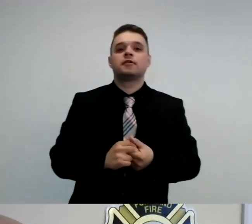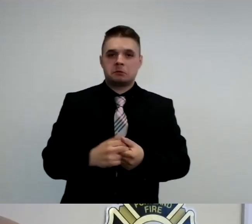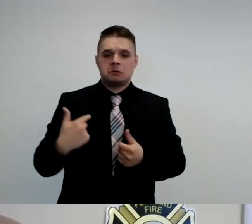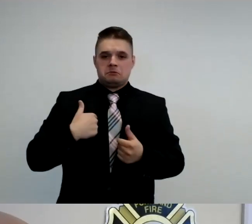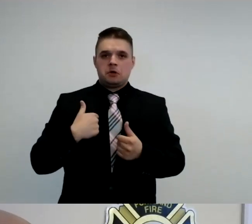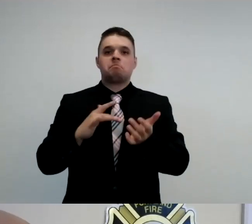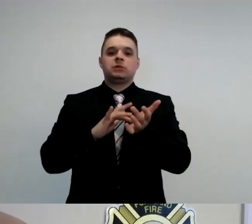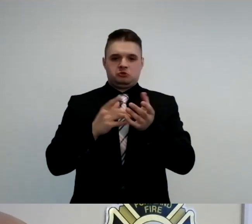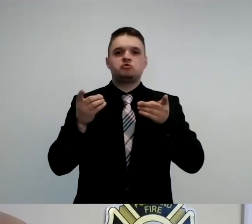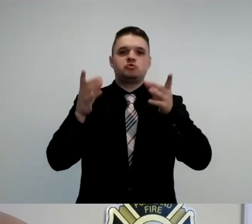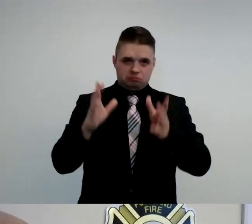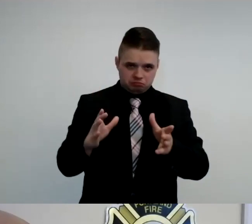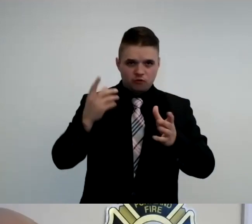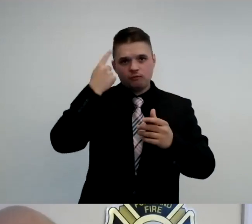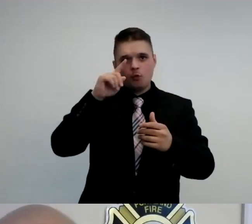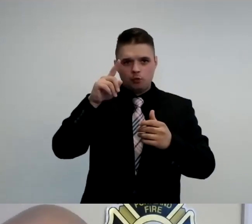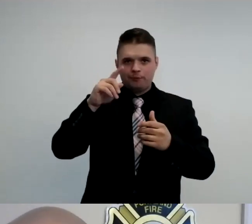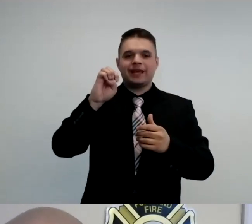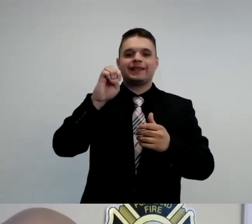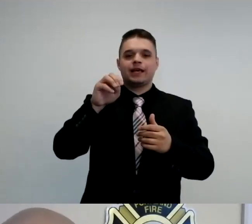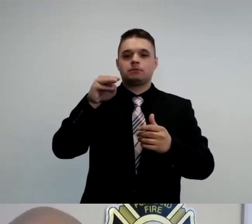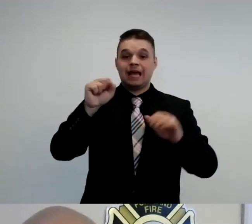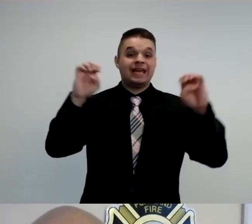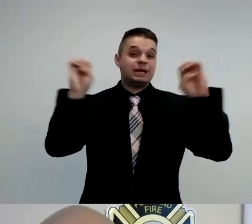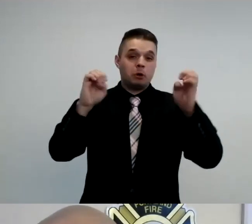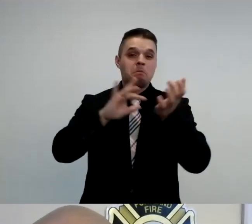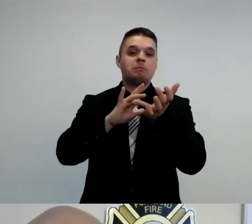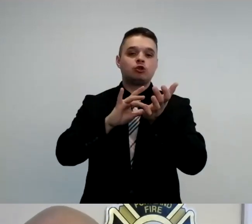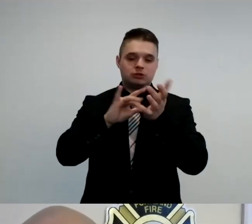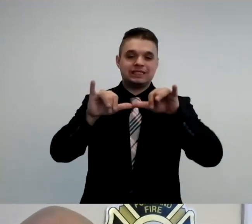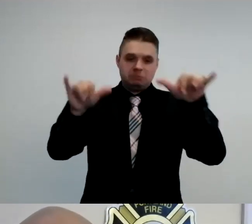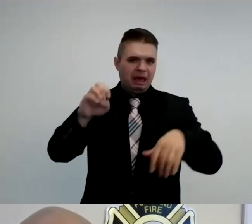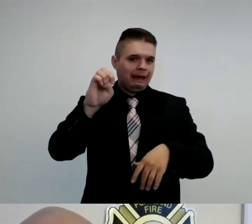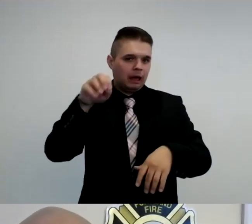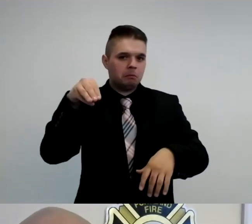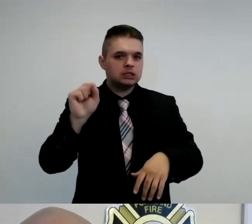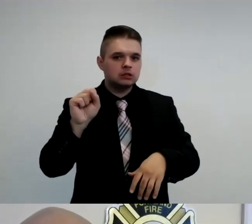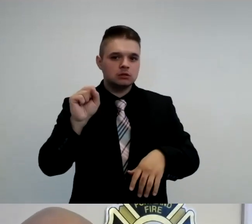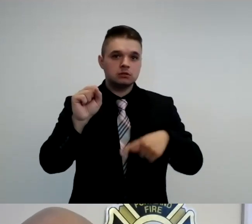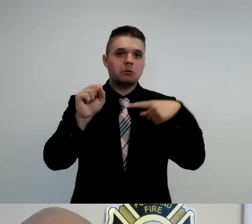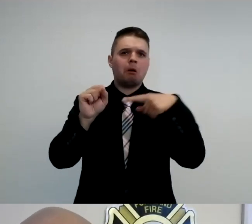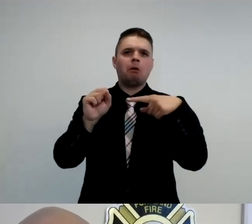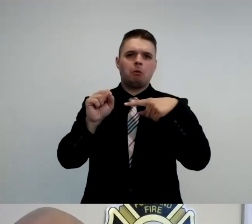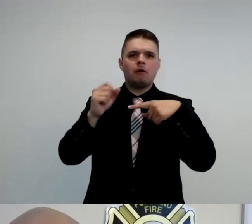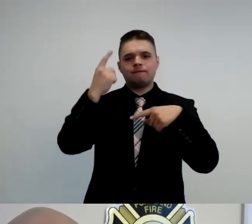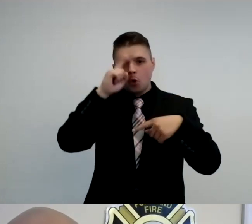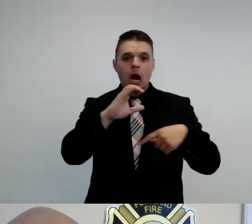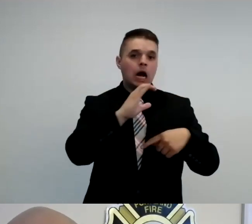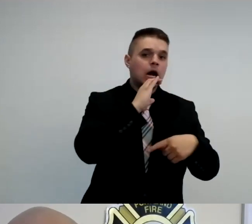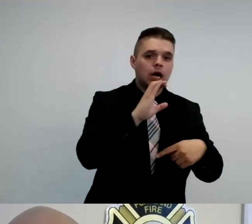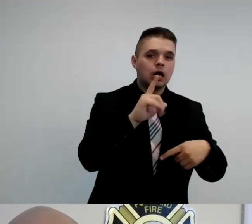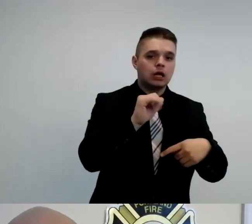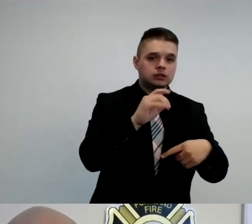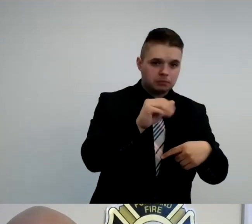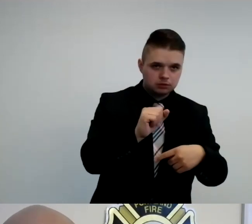for Washington and Clackamas counties, I think it's important to point out that while EMS is sort of managed at a county level, we really do run